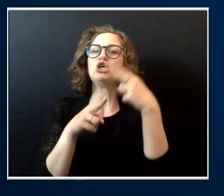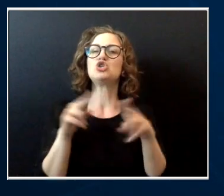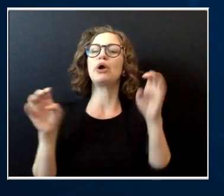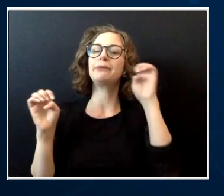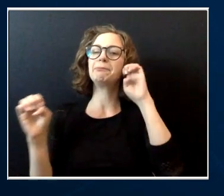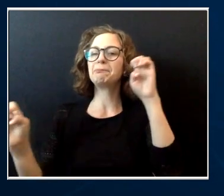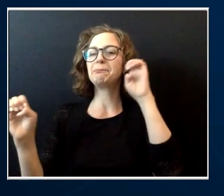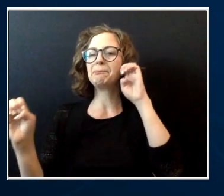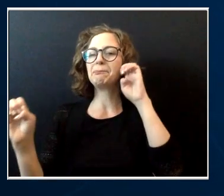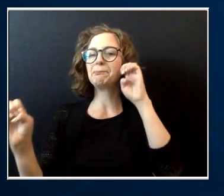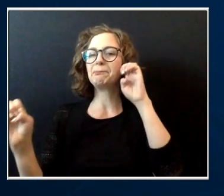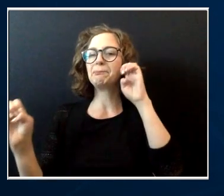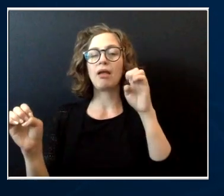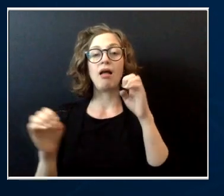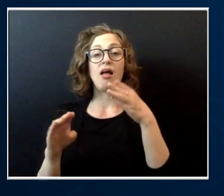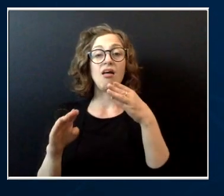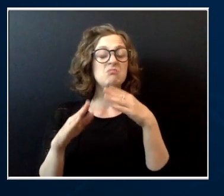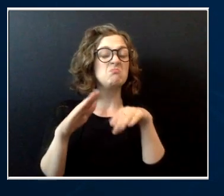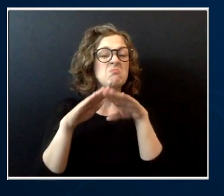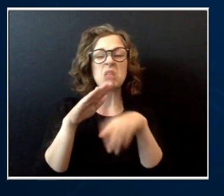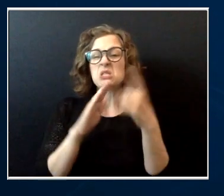there isn't an obvious trigger.